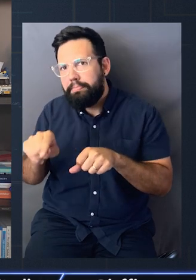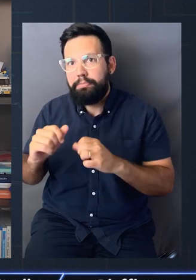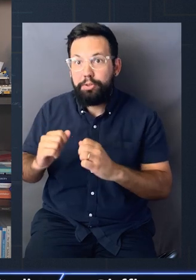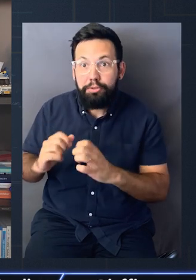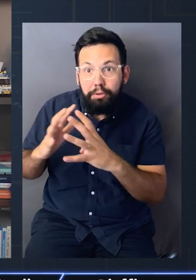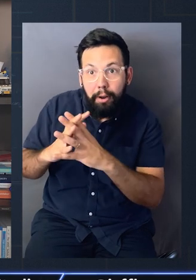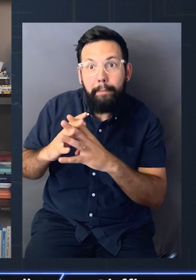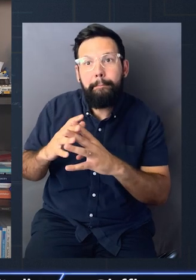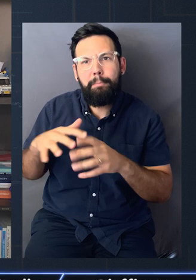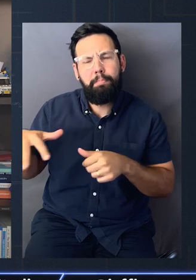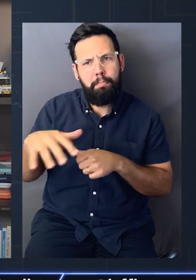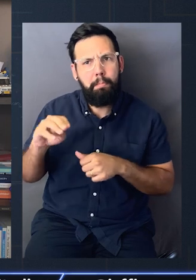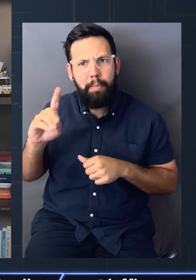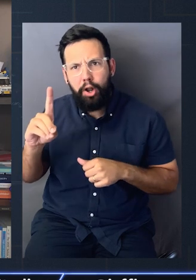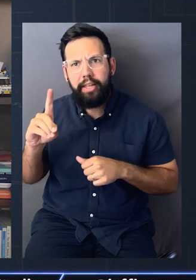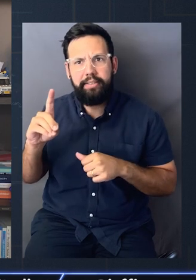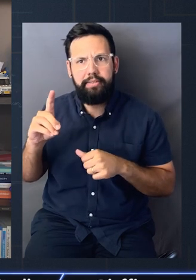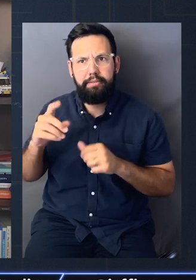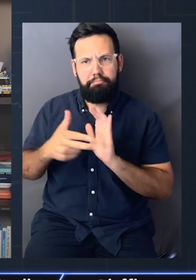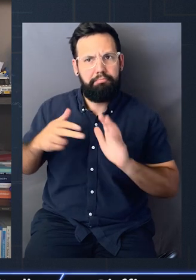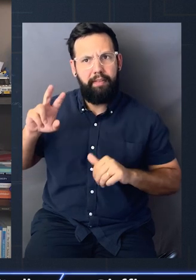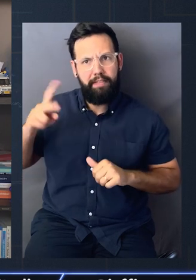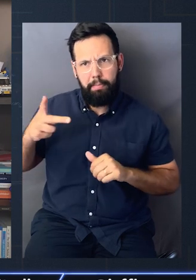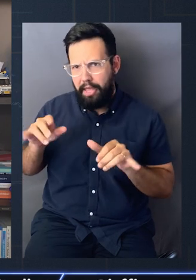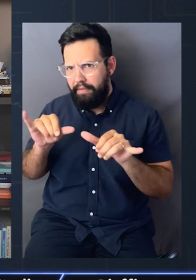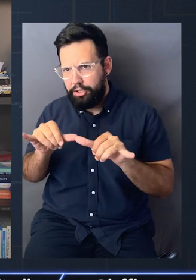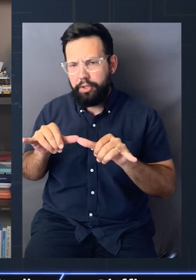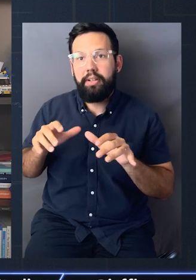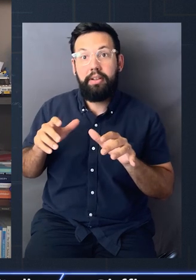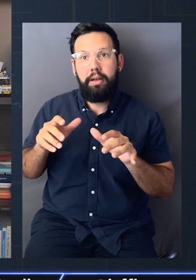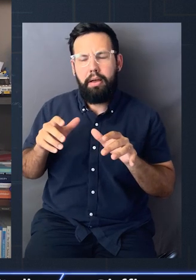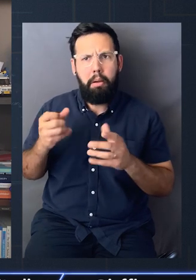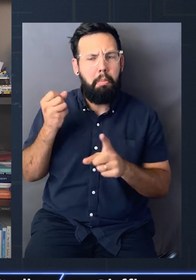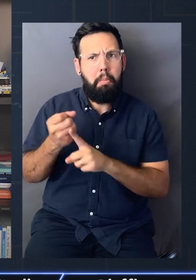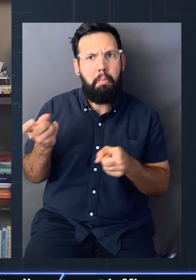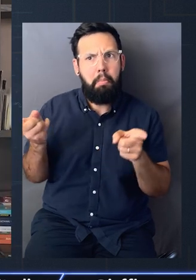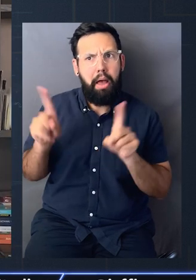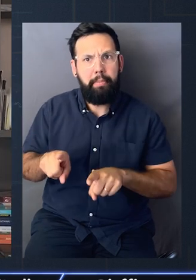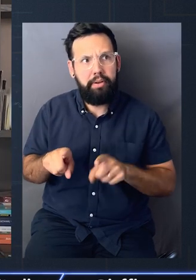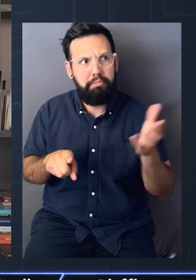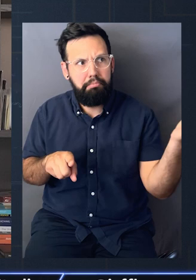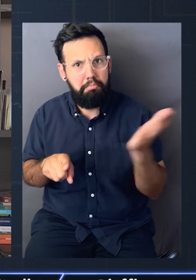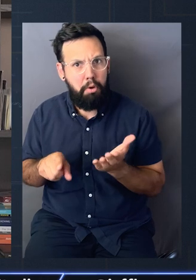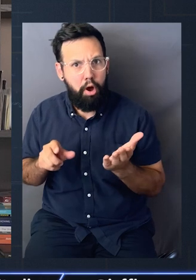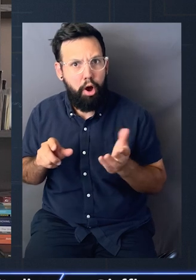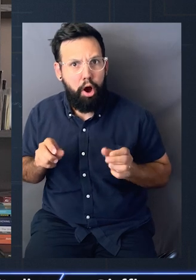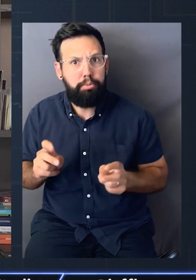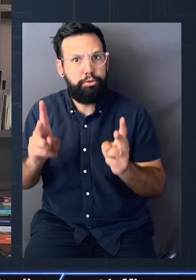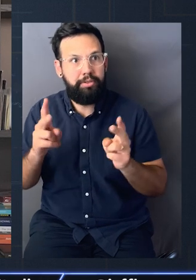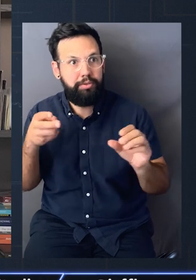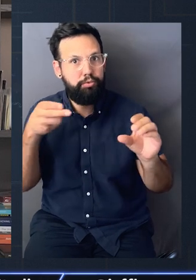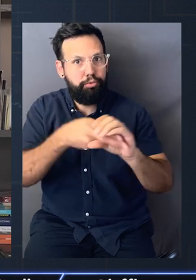engineering, doing some pretty cool stuff. But kind of out of the blue, I get this opportunity to join Microsoft. Look at